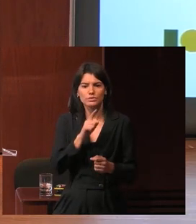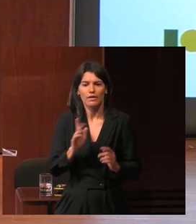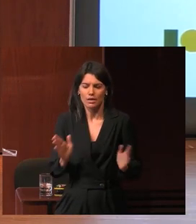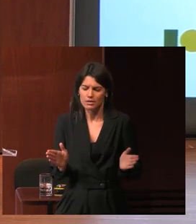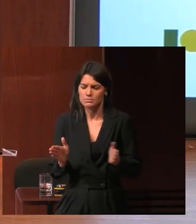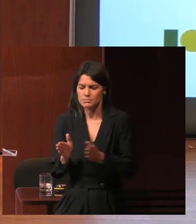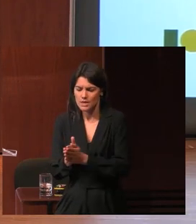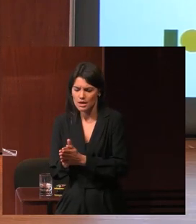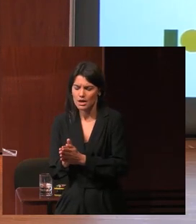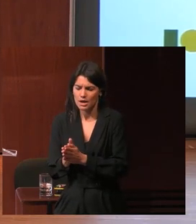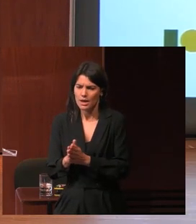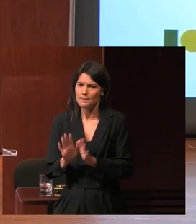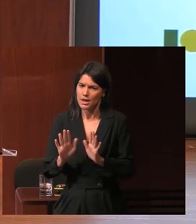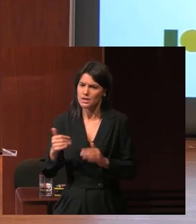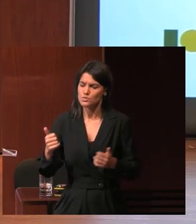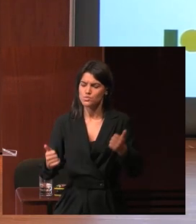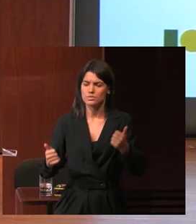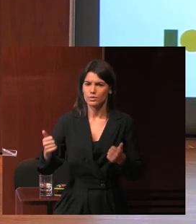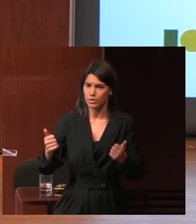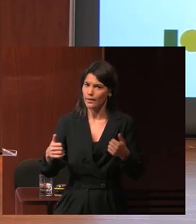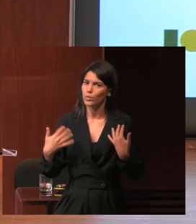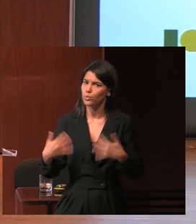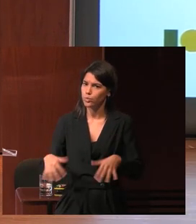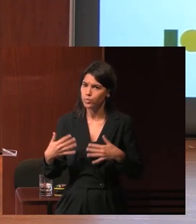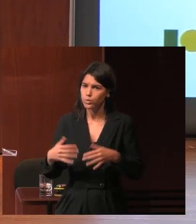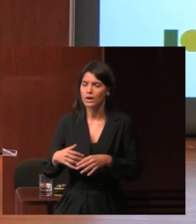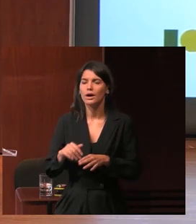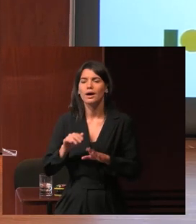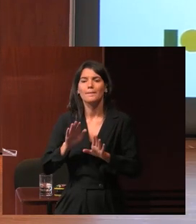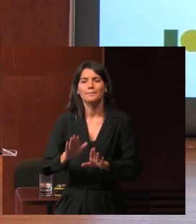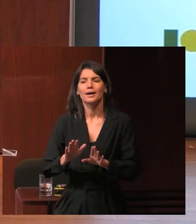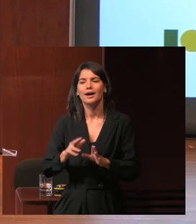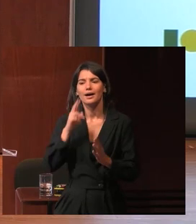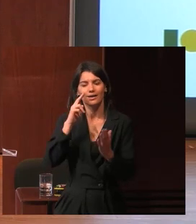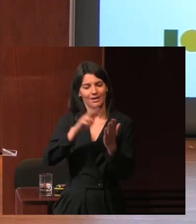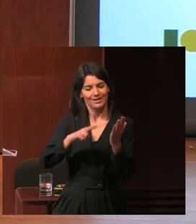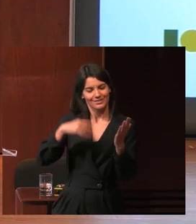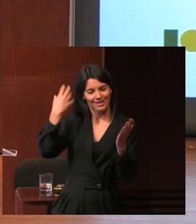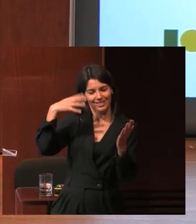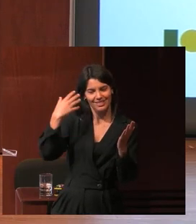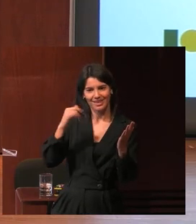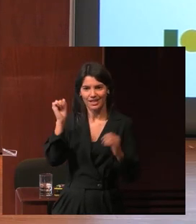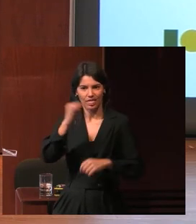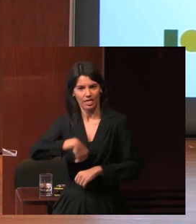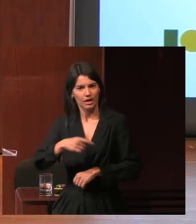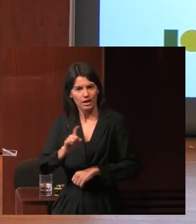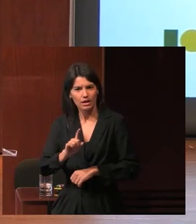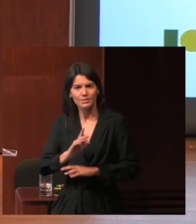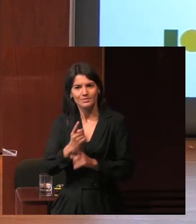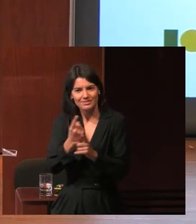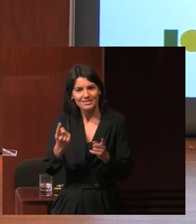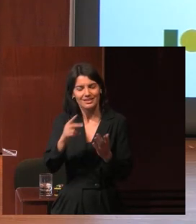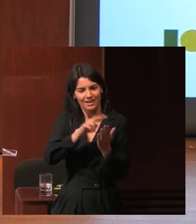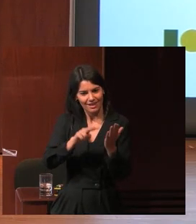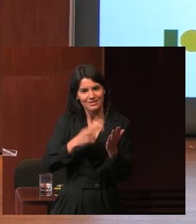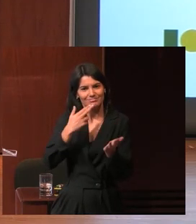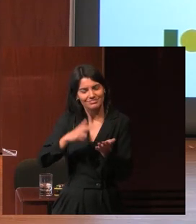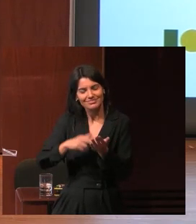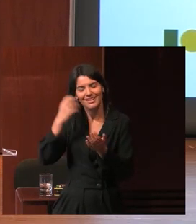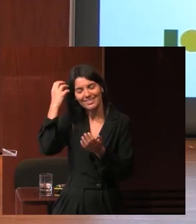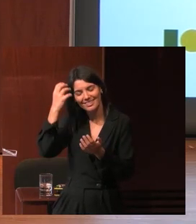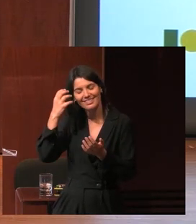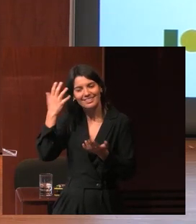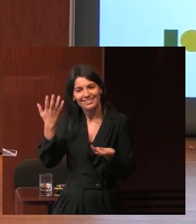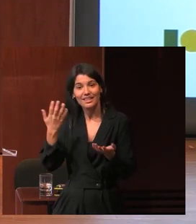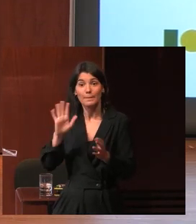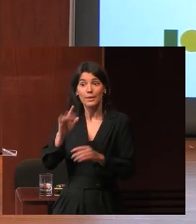not be given up that the pleasure of reading is really a pleasure. But it's not the only pleasure we have. And